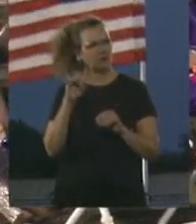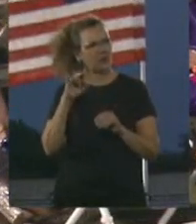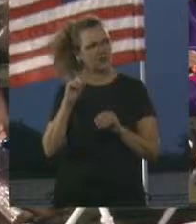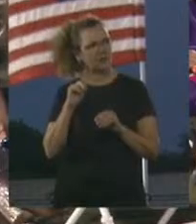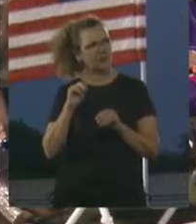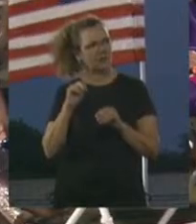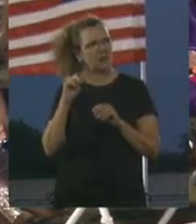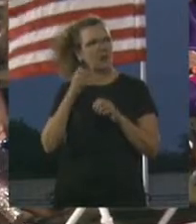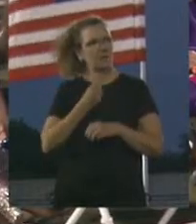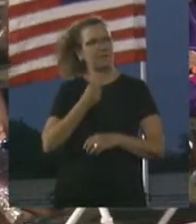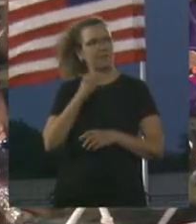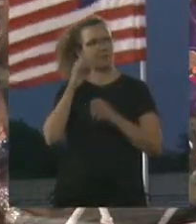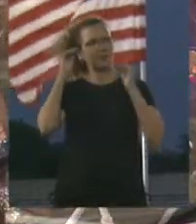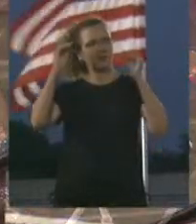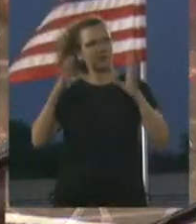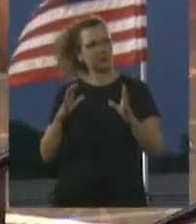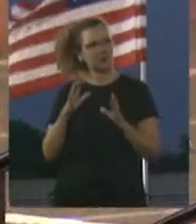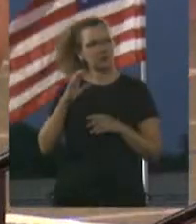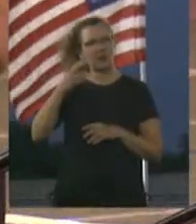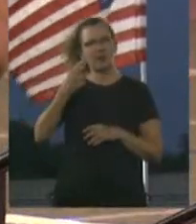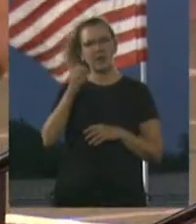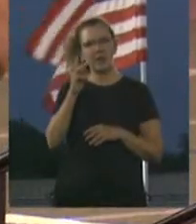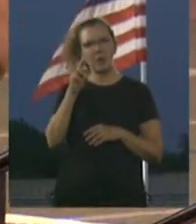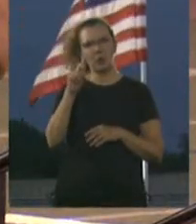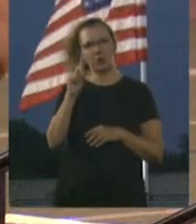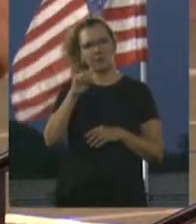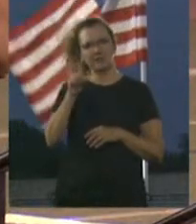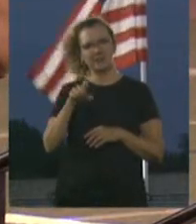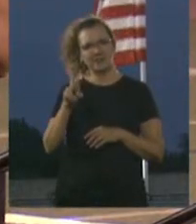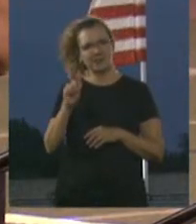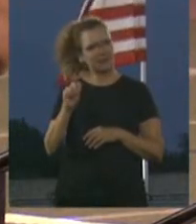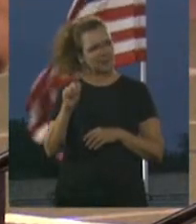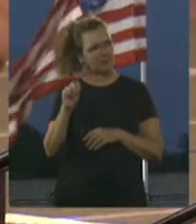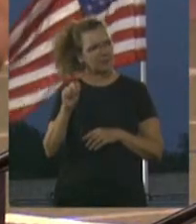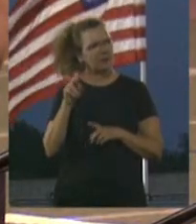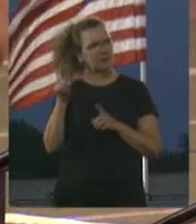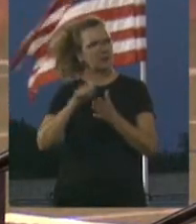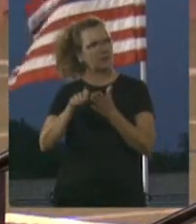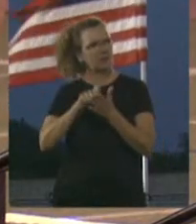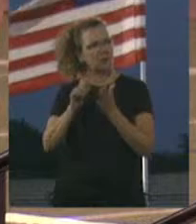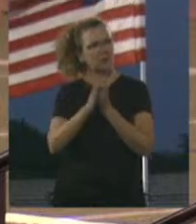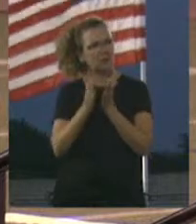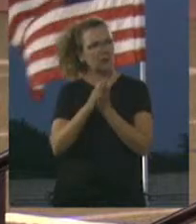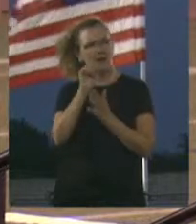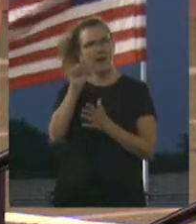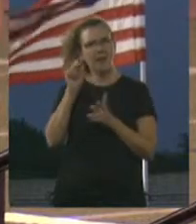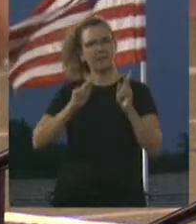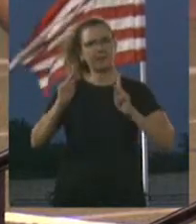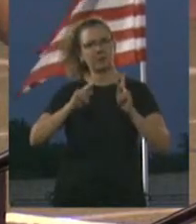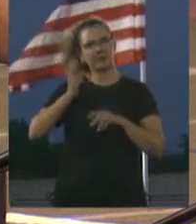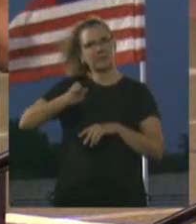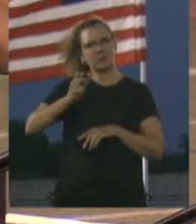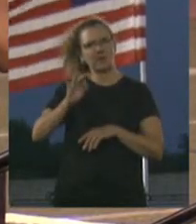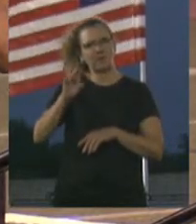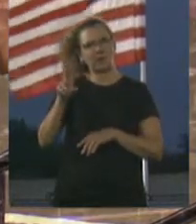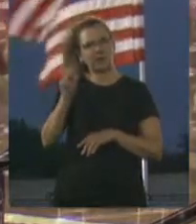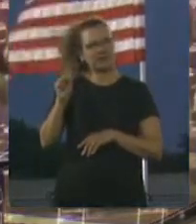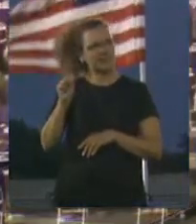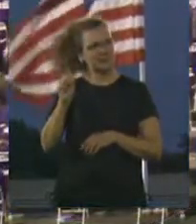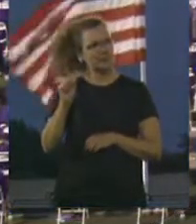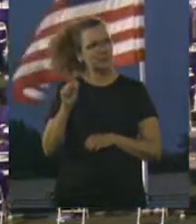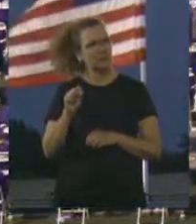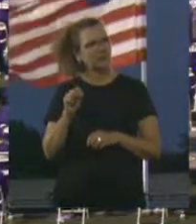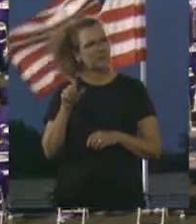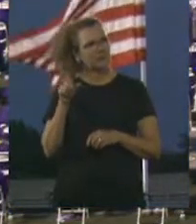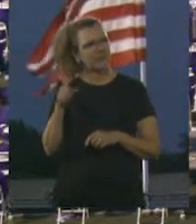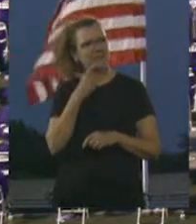professor, playwright, and activist Howard Zinn, best known for his book, A People's History of the United States, wrote,